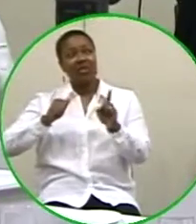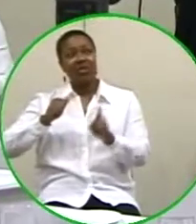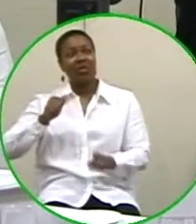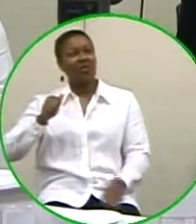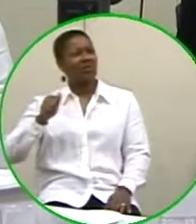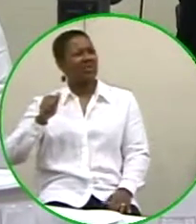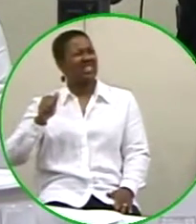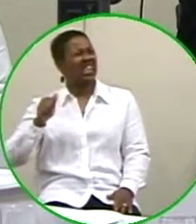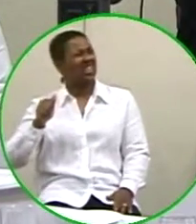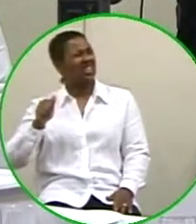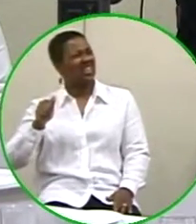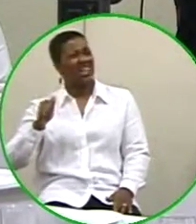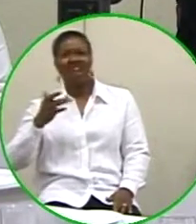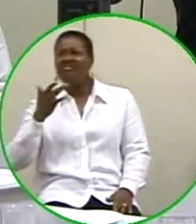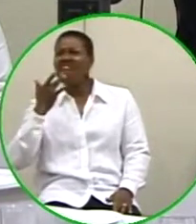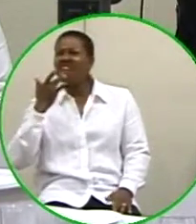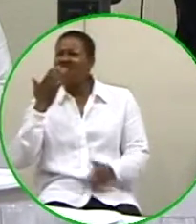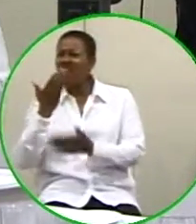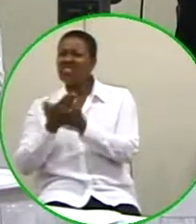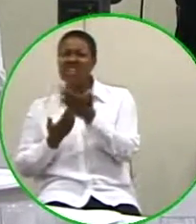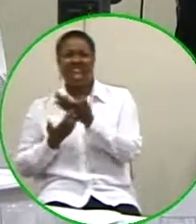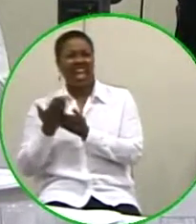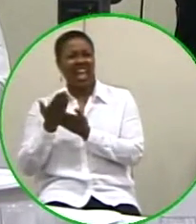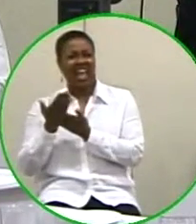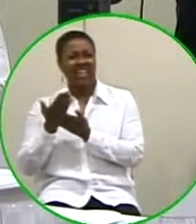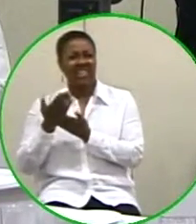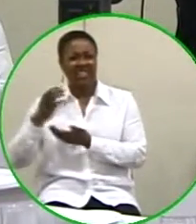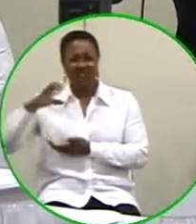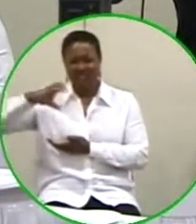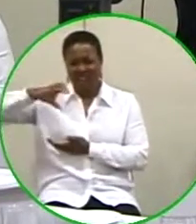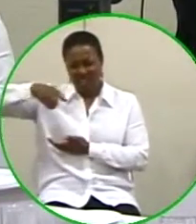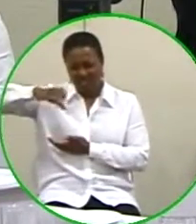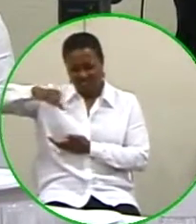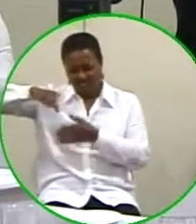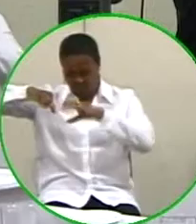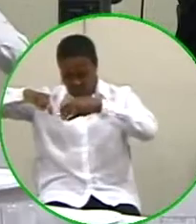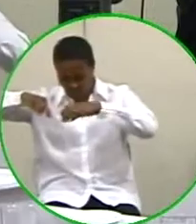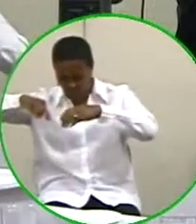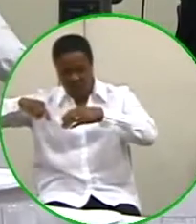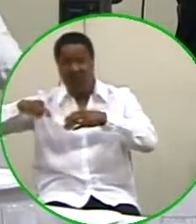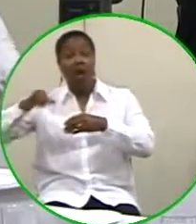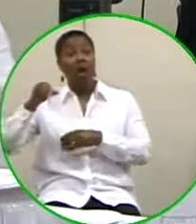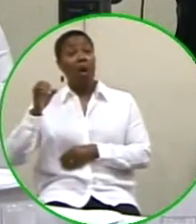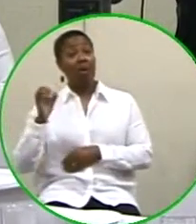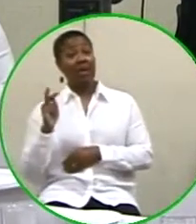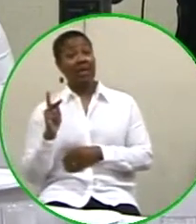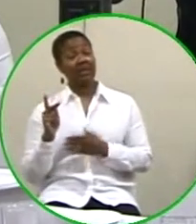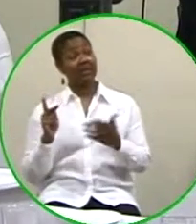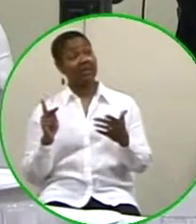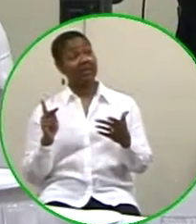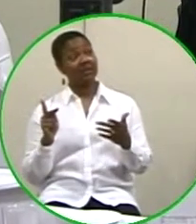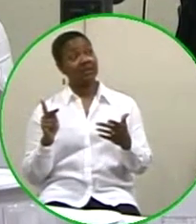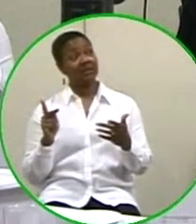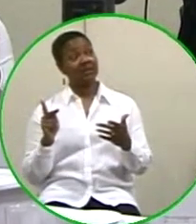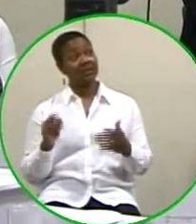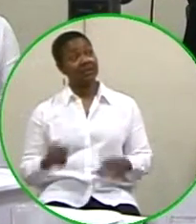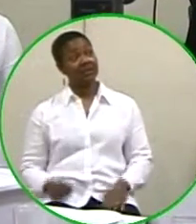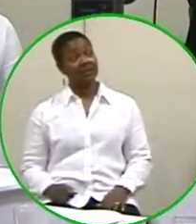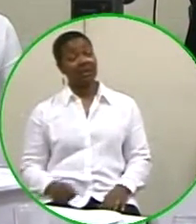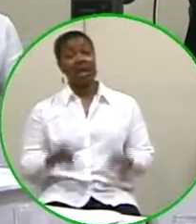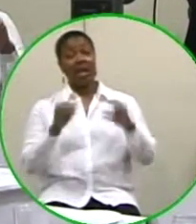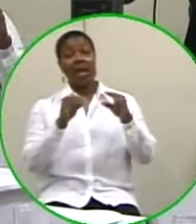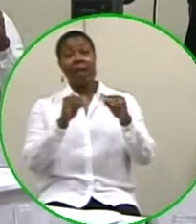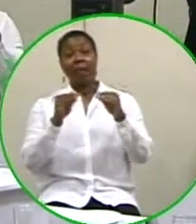dominant, what's that word? Favorite hand? Wow, keep reading. Oh. Put